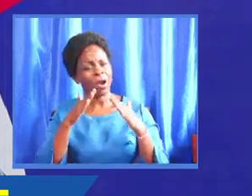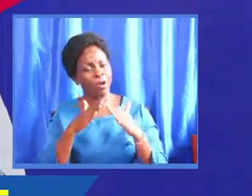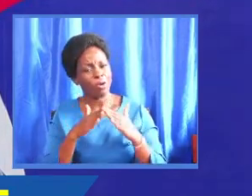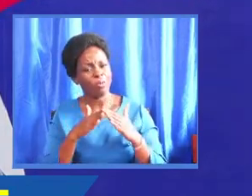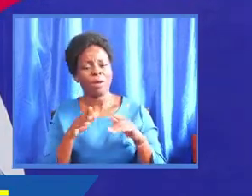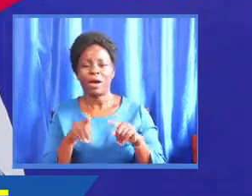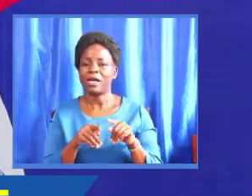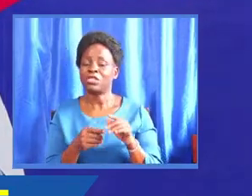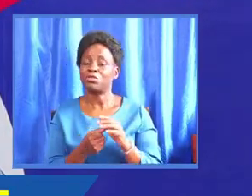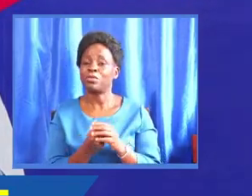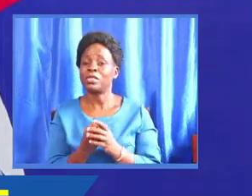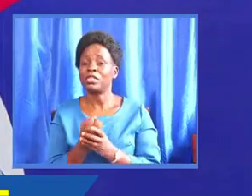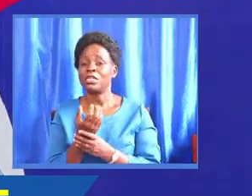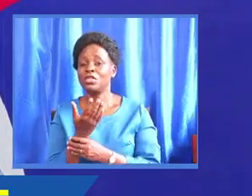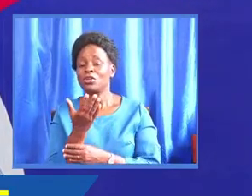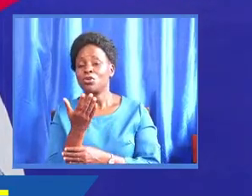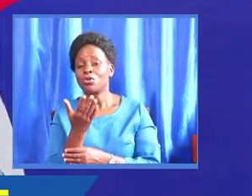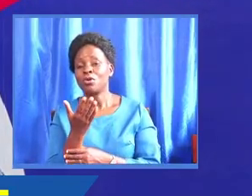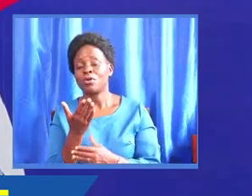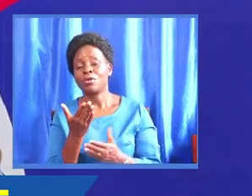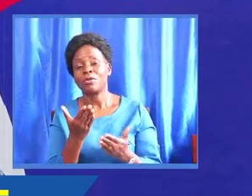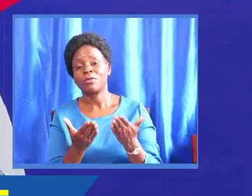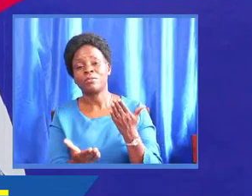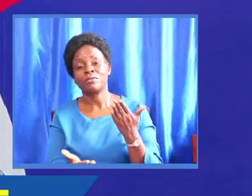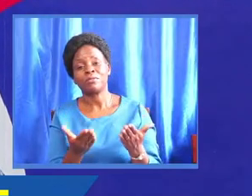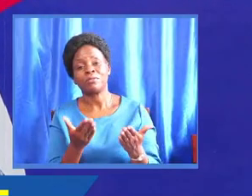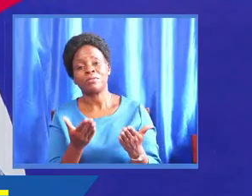know, and rightly so.